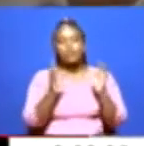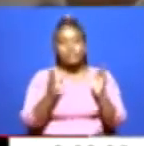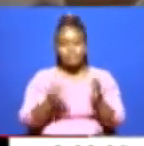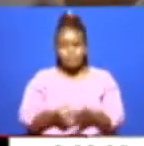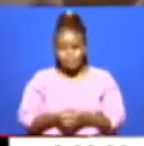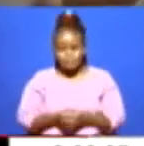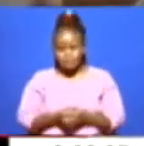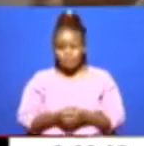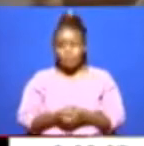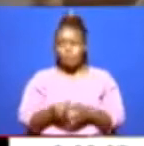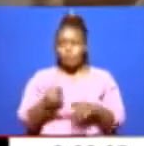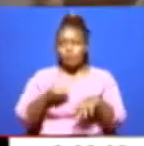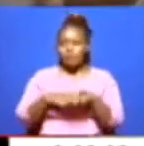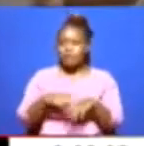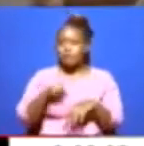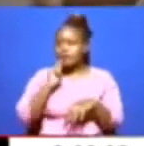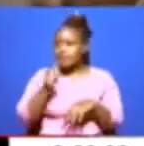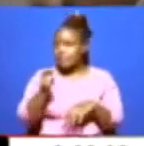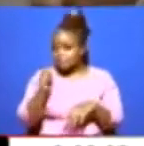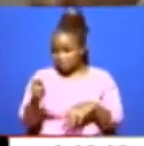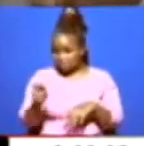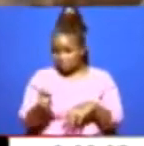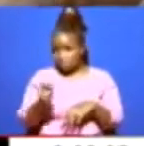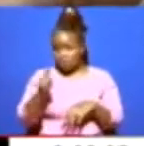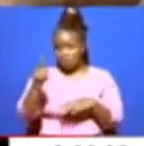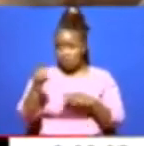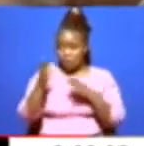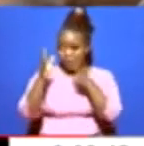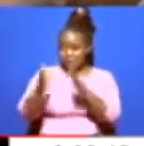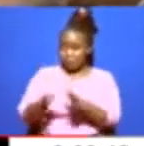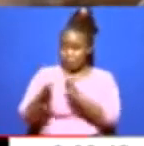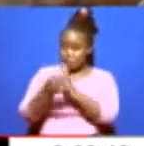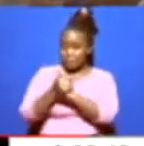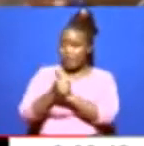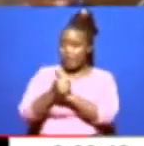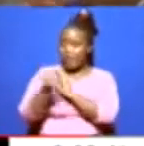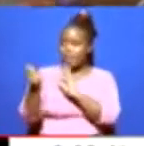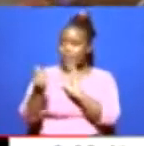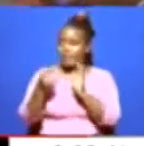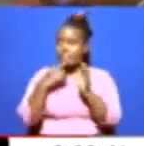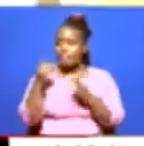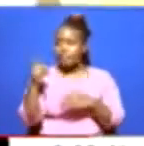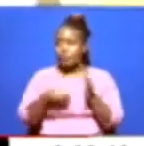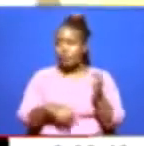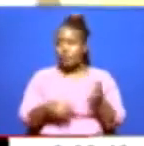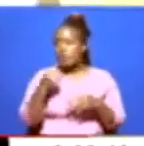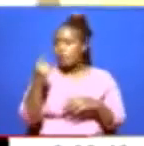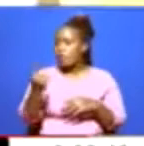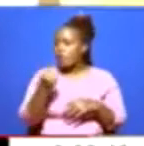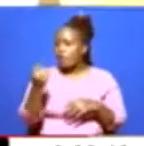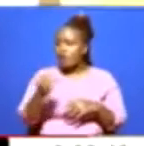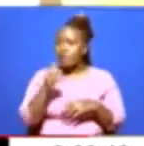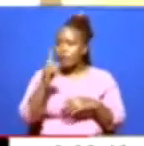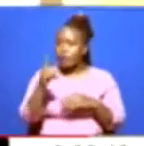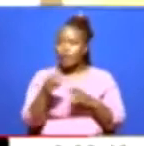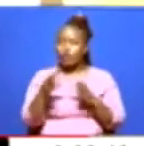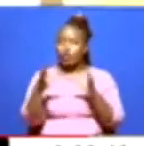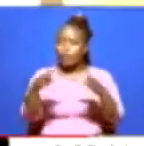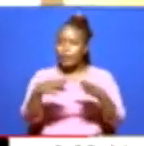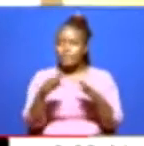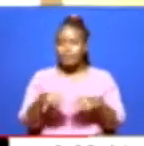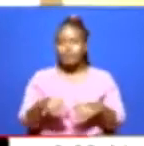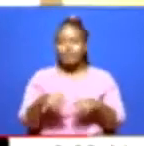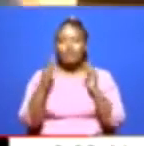In his testimony, a supply chain expert, Justus Kinoti, noted that only one of the companies complied with the Procurement and